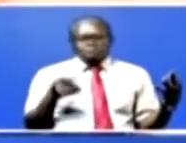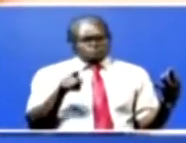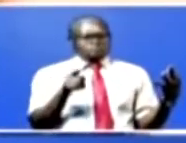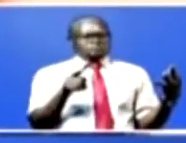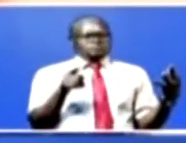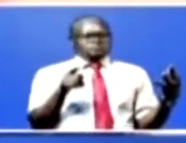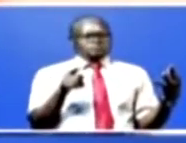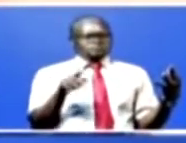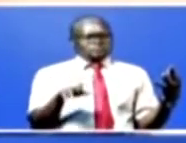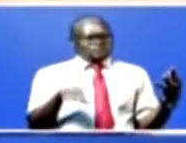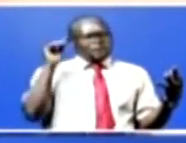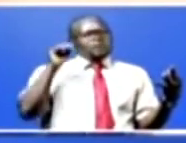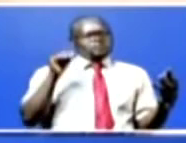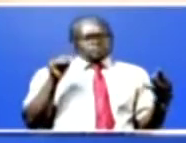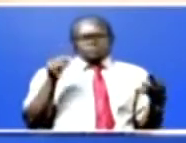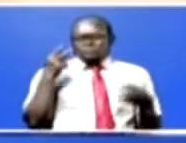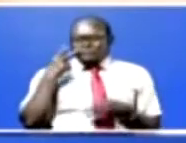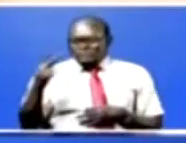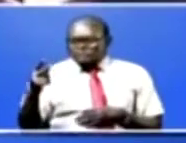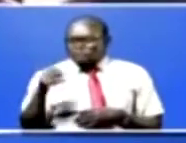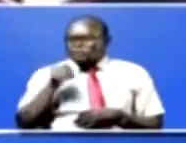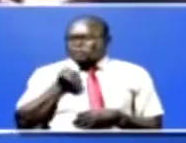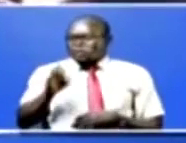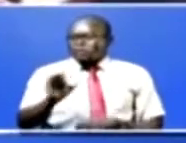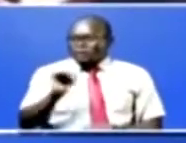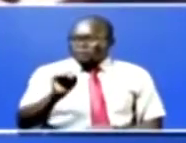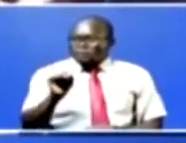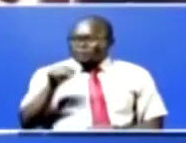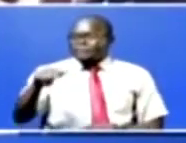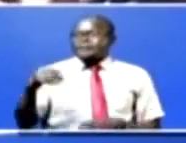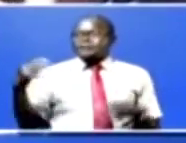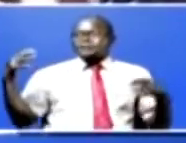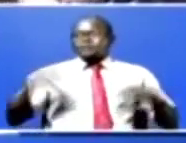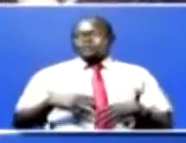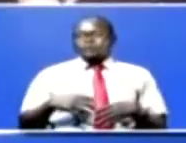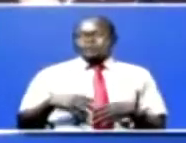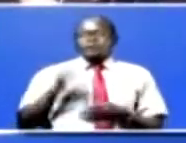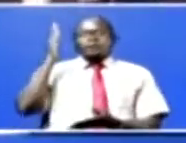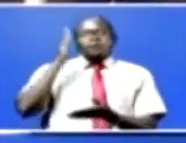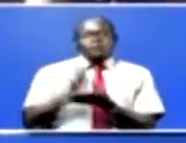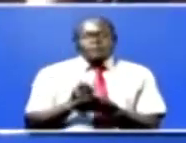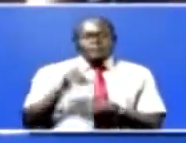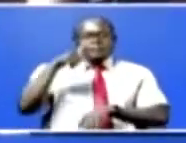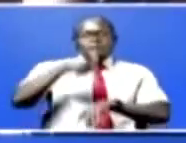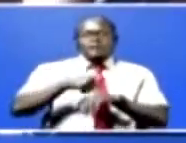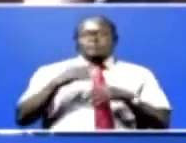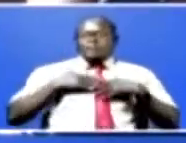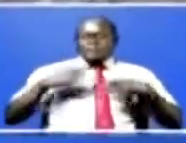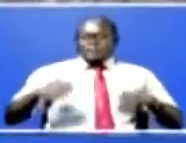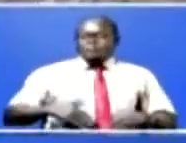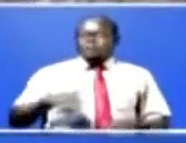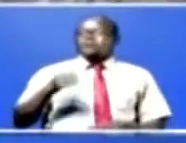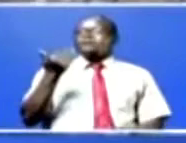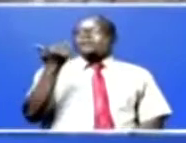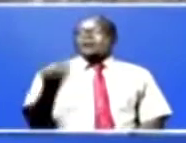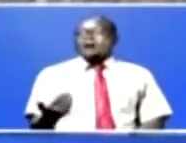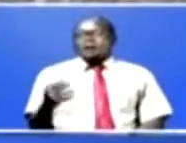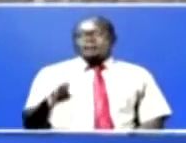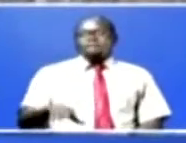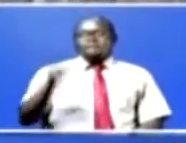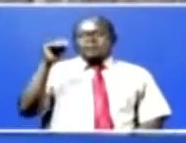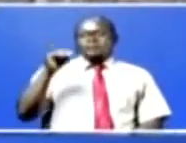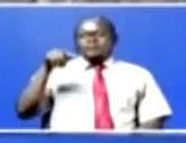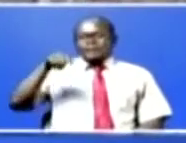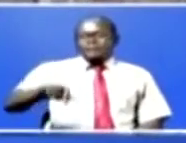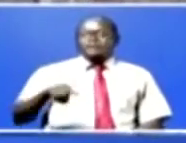Wana sense ni kama hawajamuona. And that shock and worry would be confirmed when the lifeless body of baby Razel was